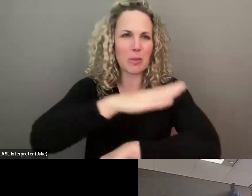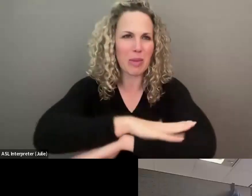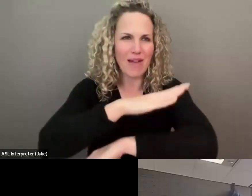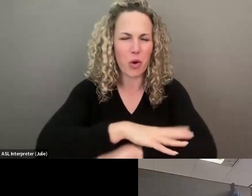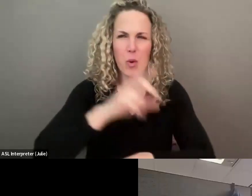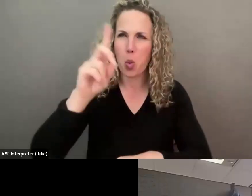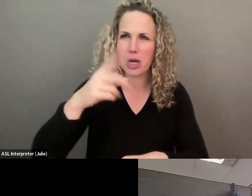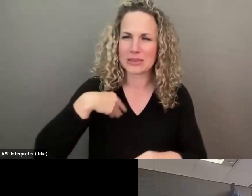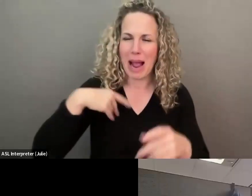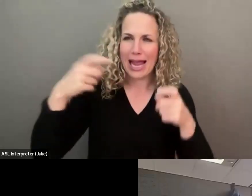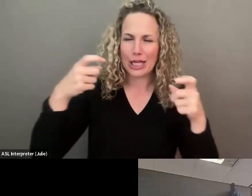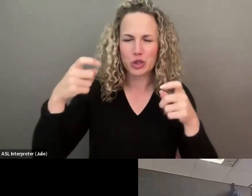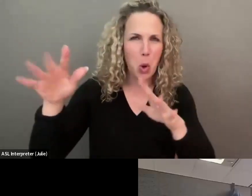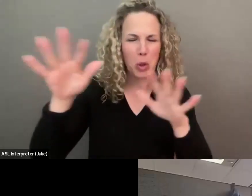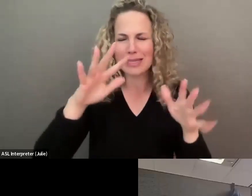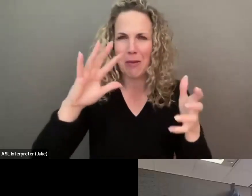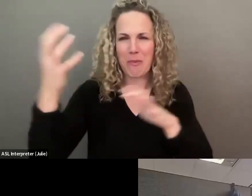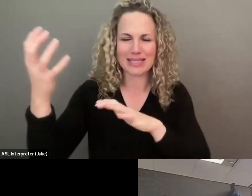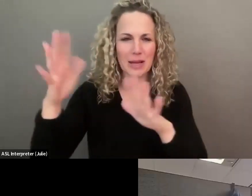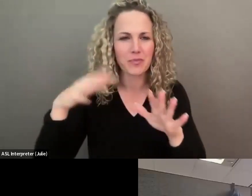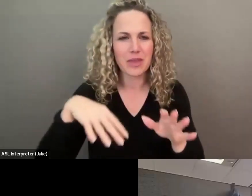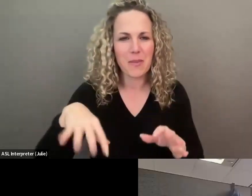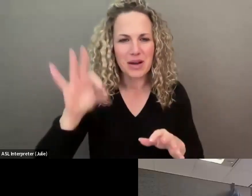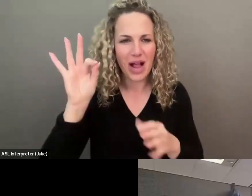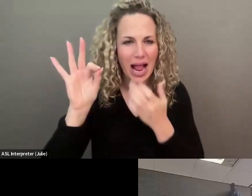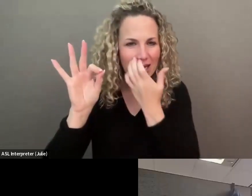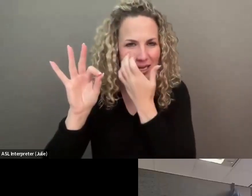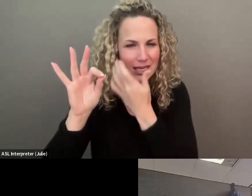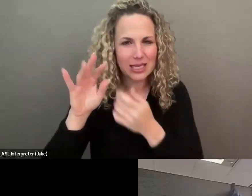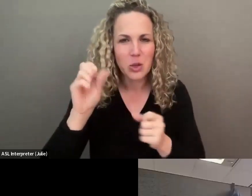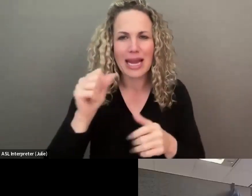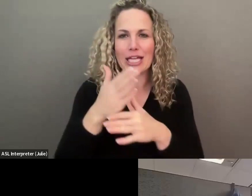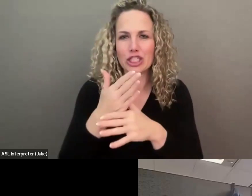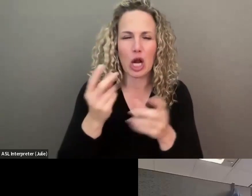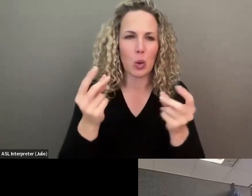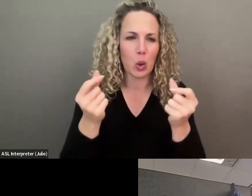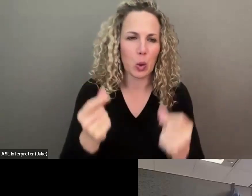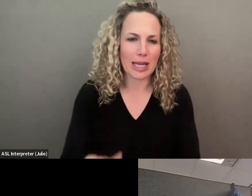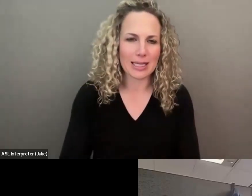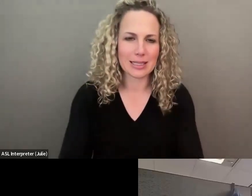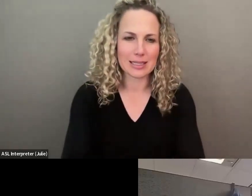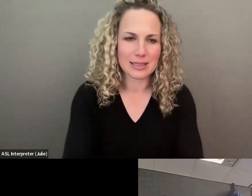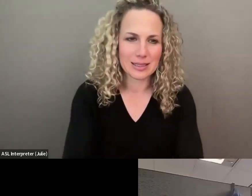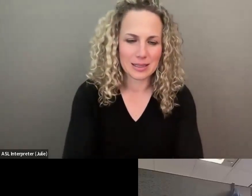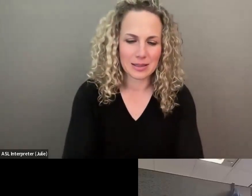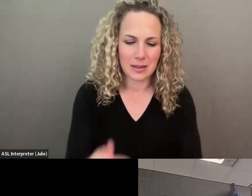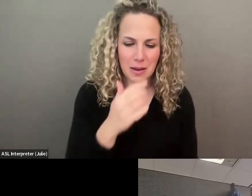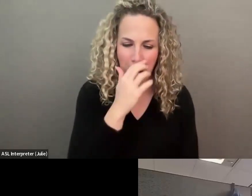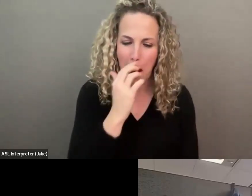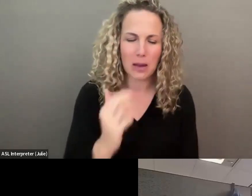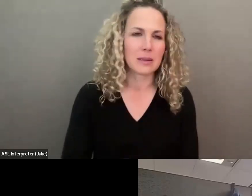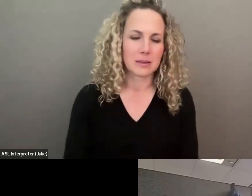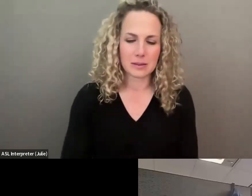are my controls? So let me find so I can share it real quick. Here we go.